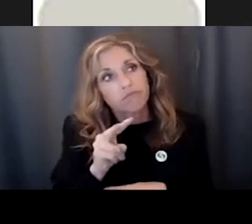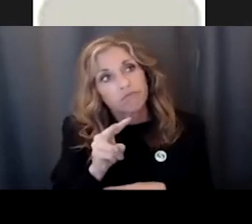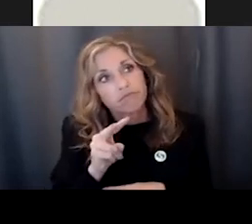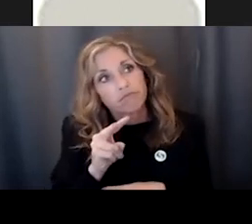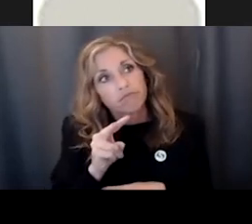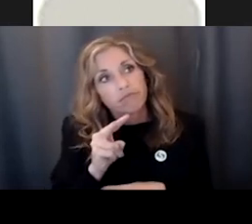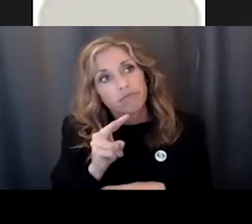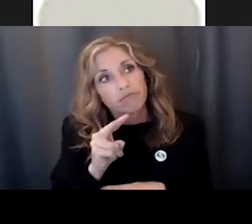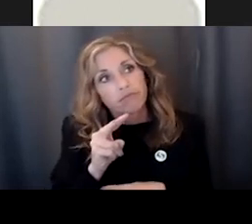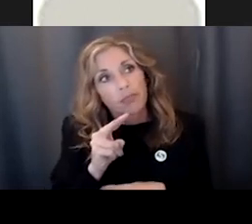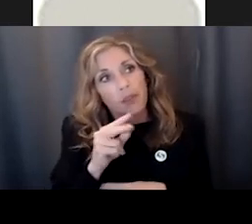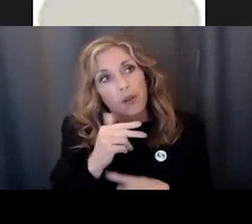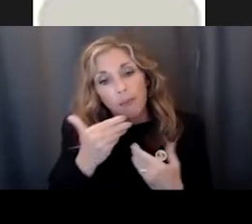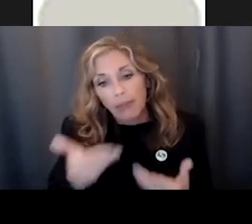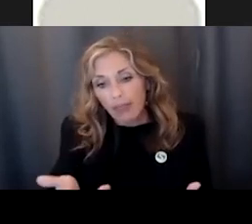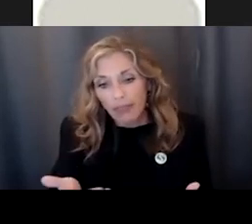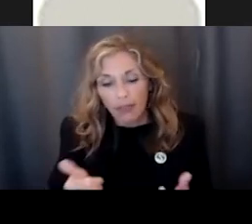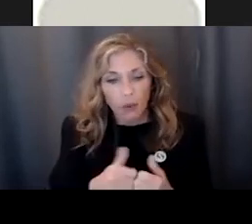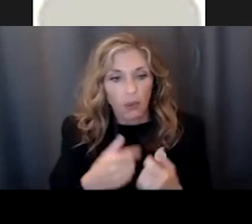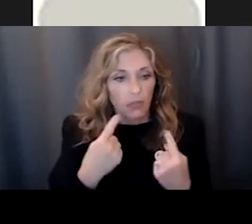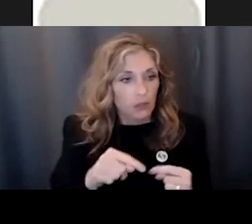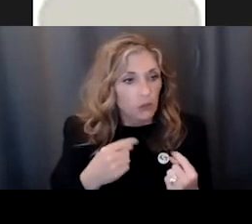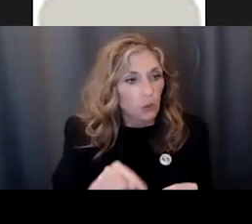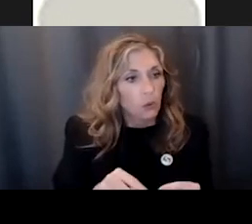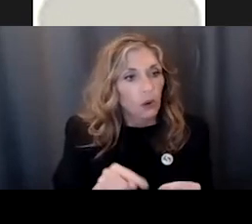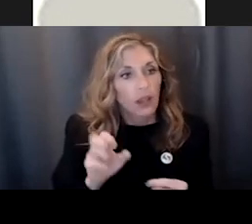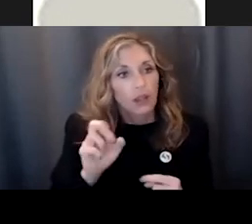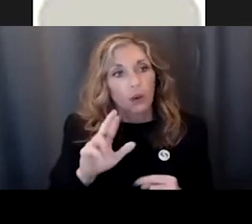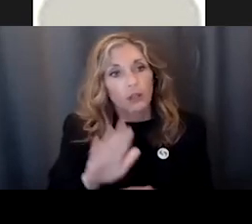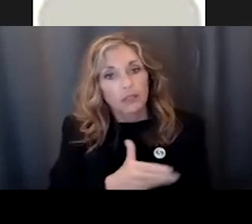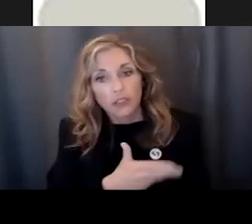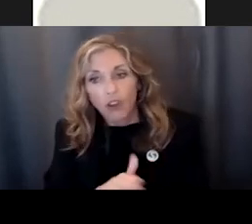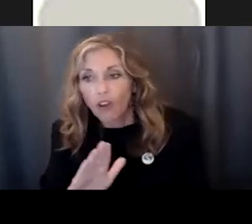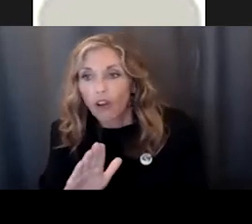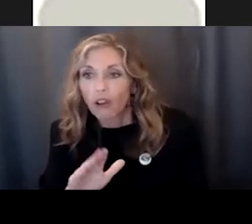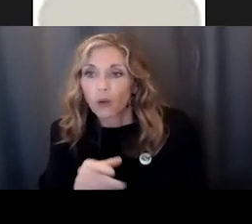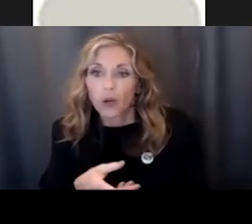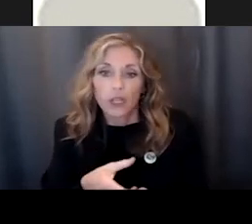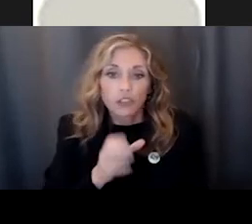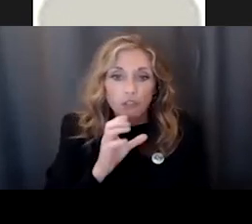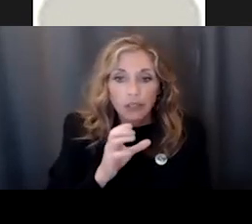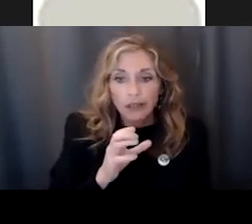know, with a toy or a song or a drink, each other.